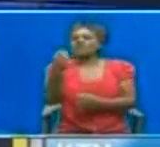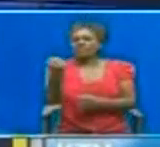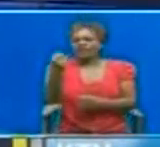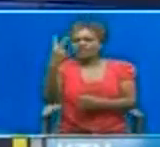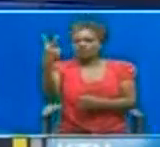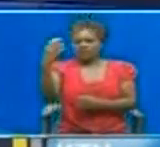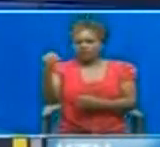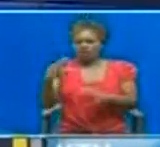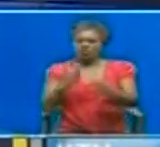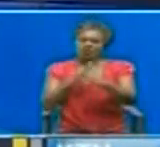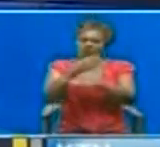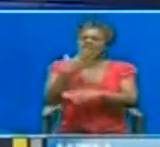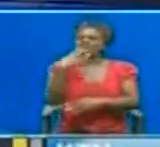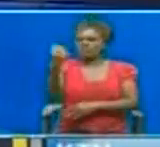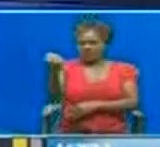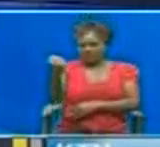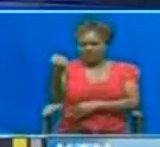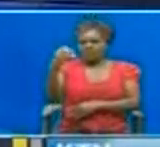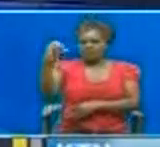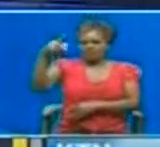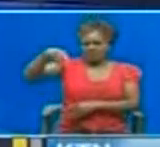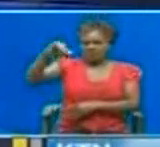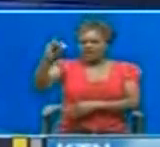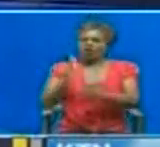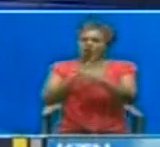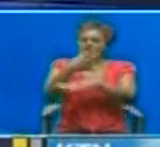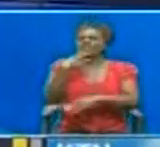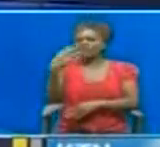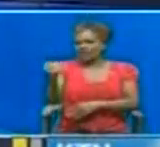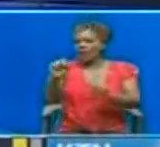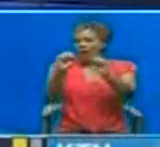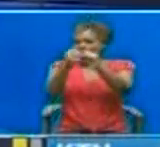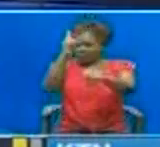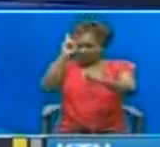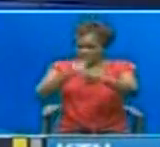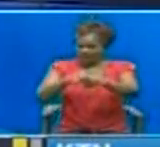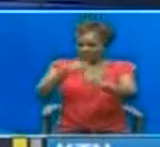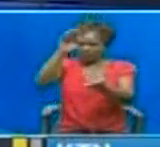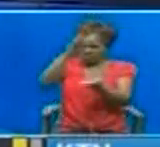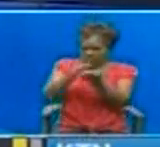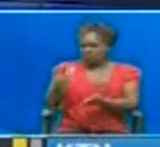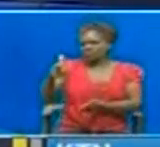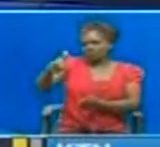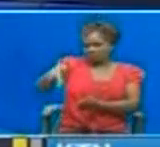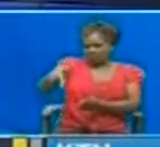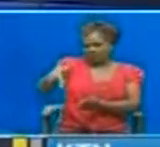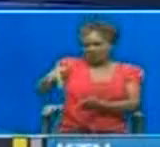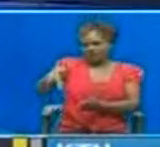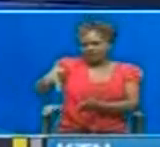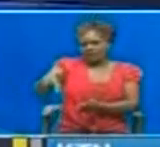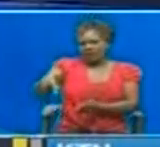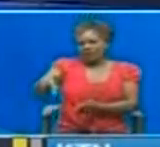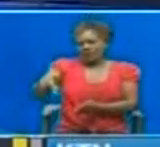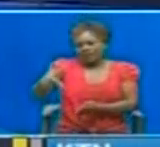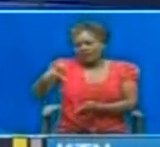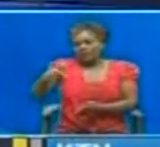shillings, or just over 500 shillings, and the CPI is just over 100 shillings. So what happens when the cost of fuel goes up? And so to